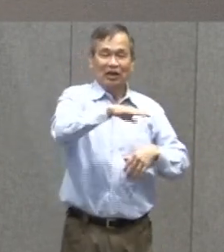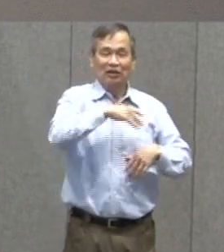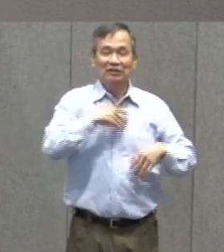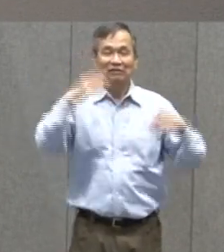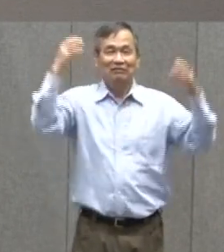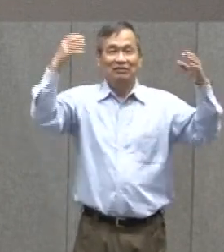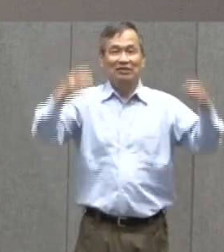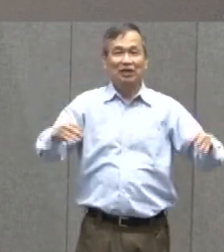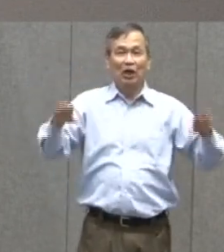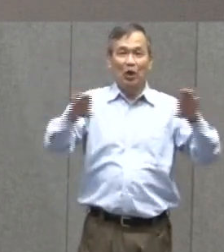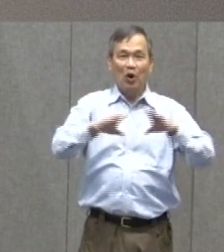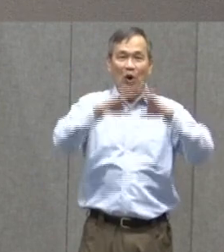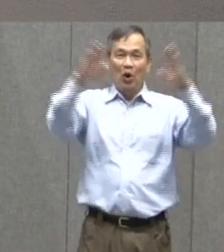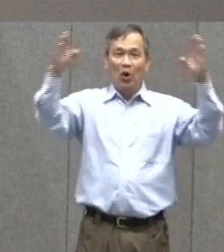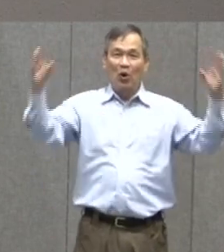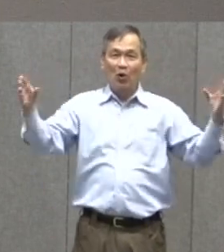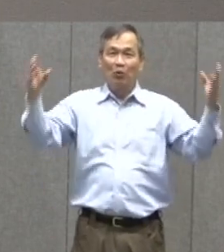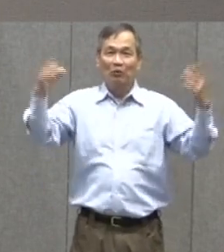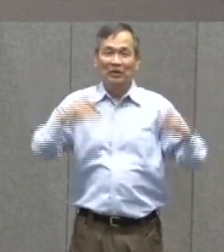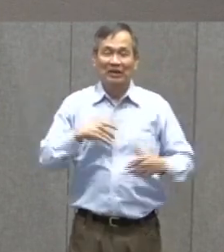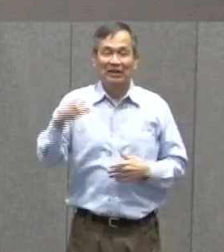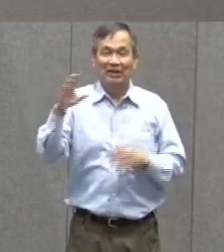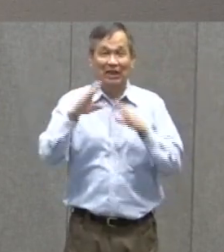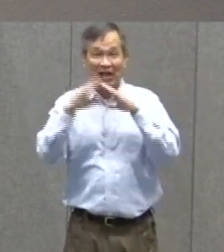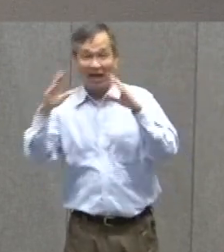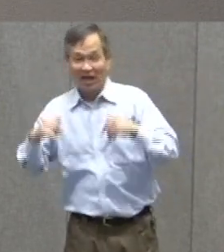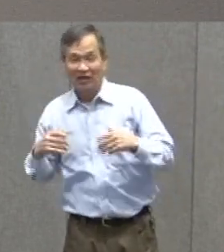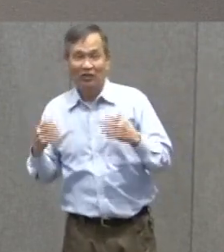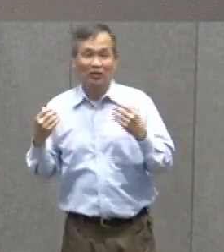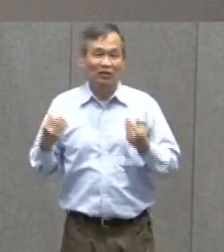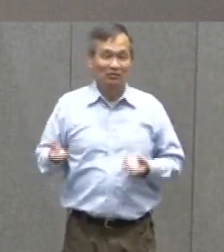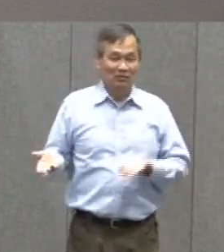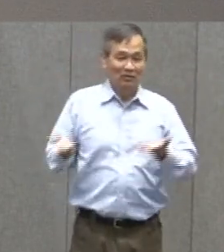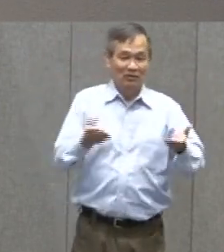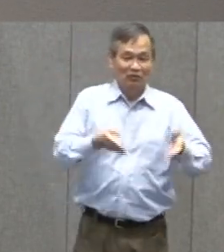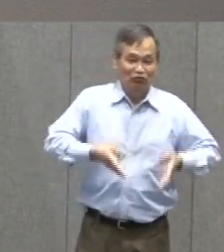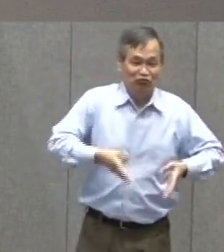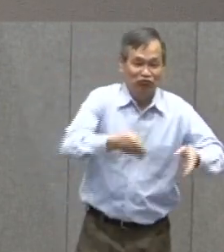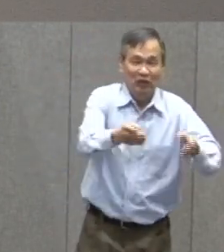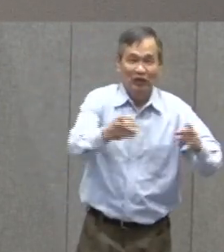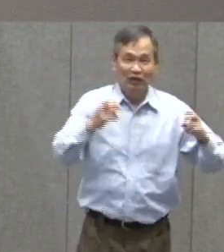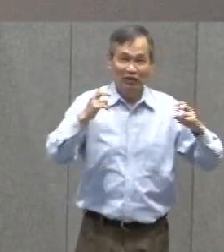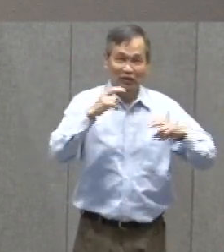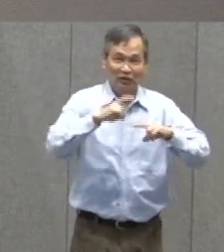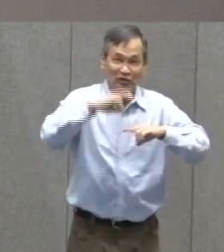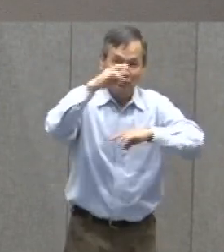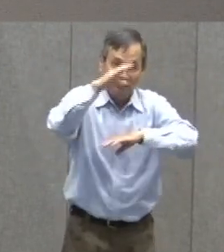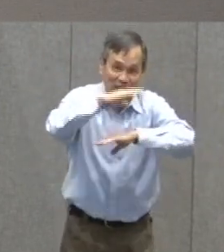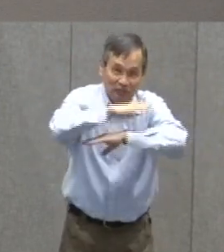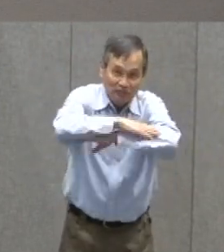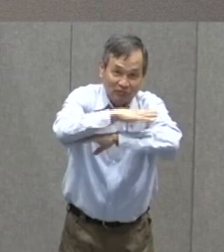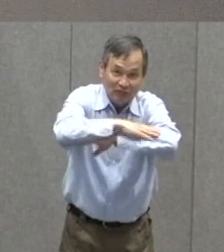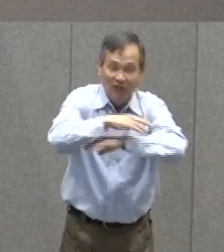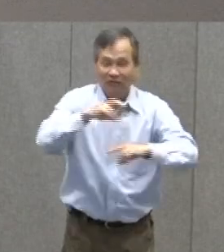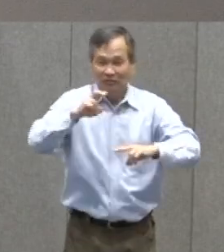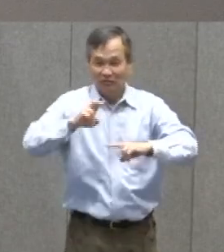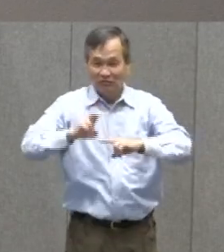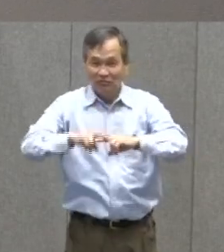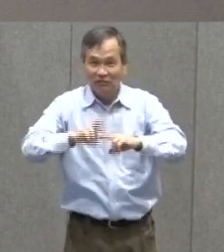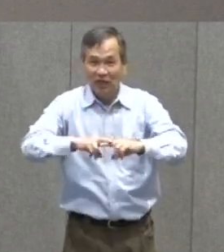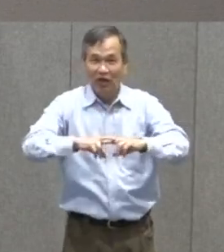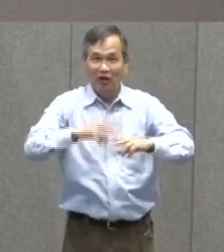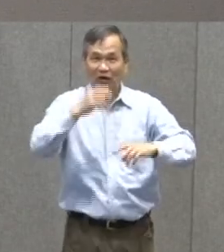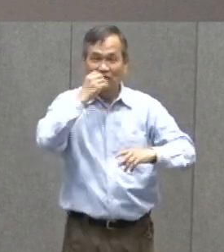with lawn chairs, pools, tables full of food to enjoy the